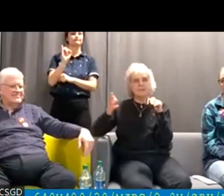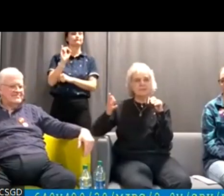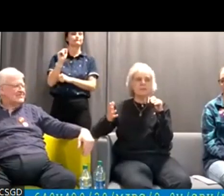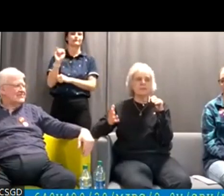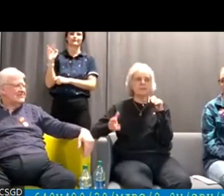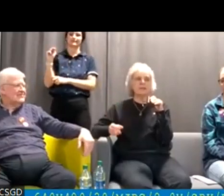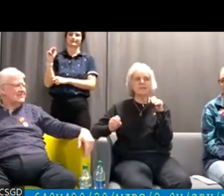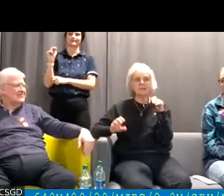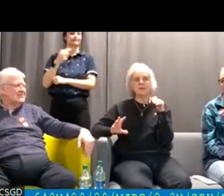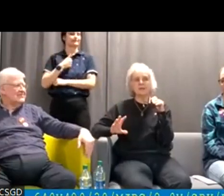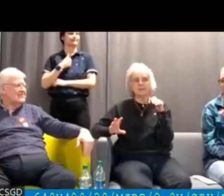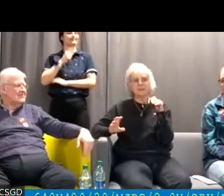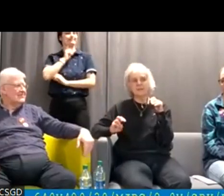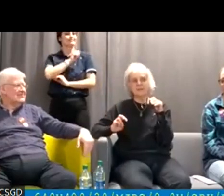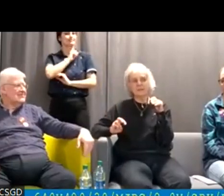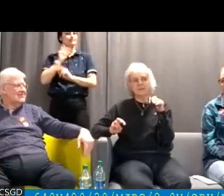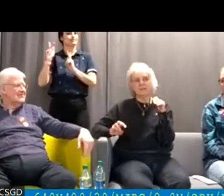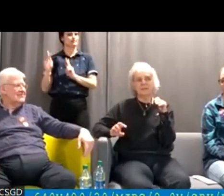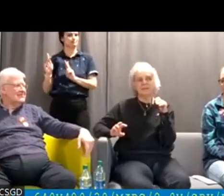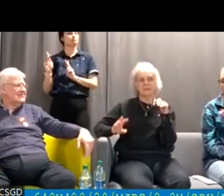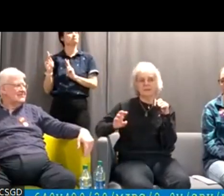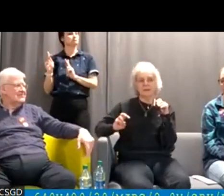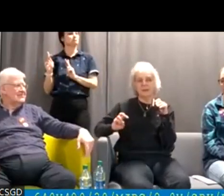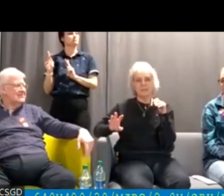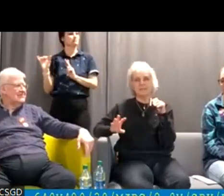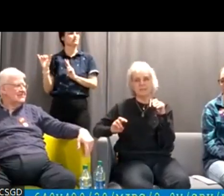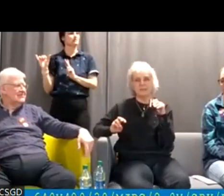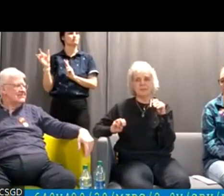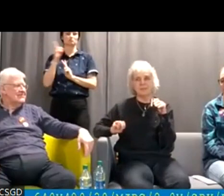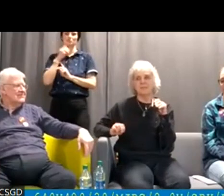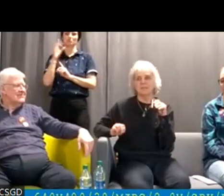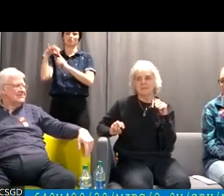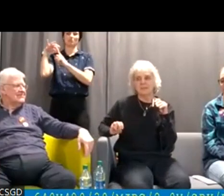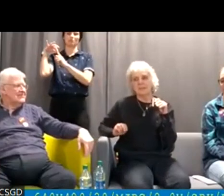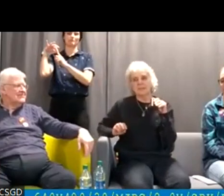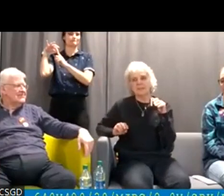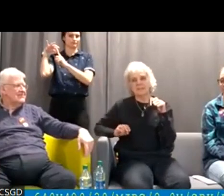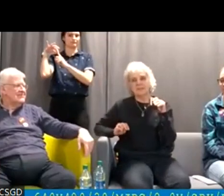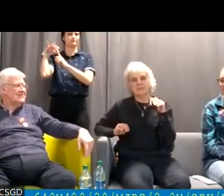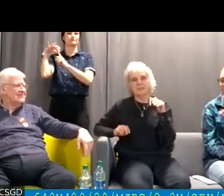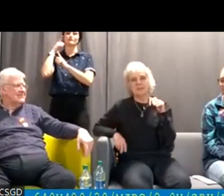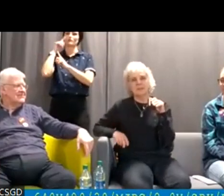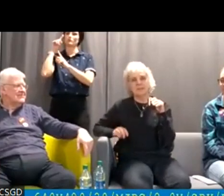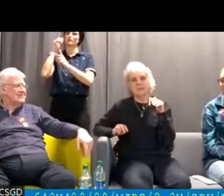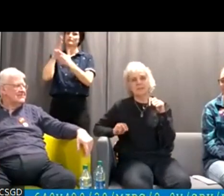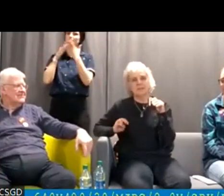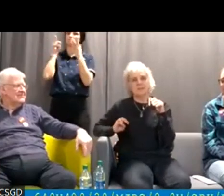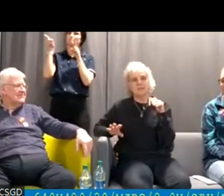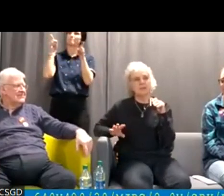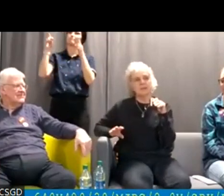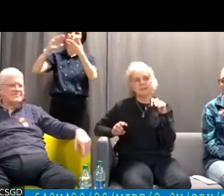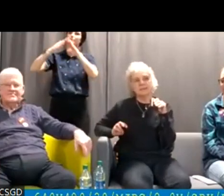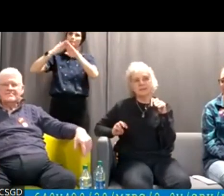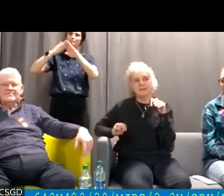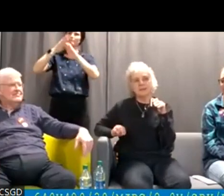I'm a single person. That's always a little bit of an oddity, especially in some of the communities out in the